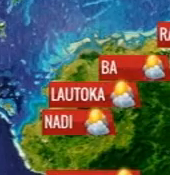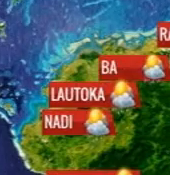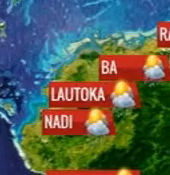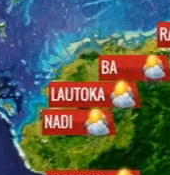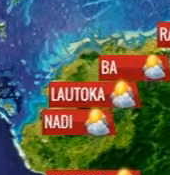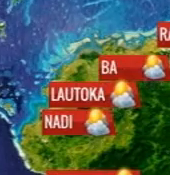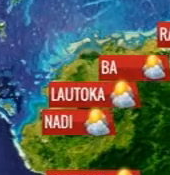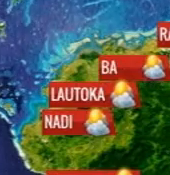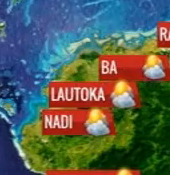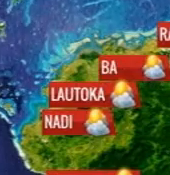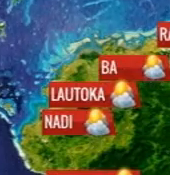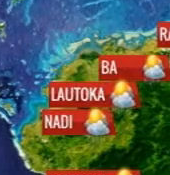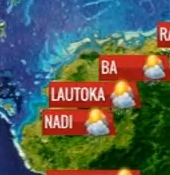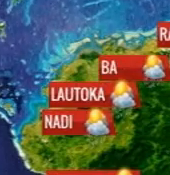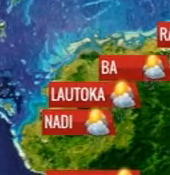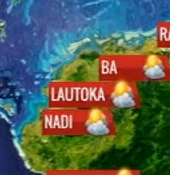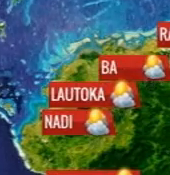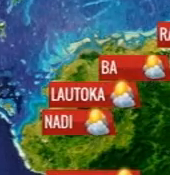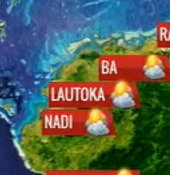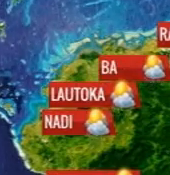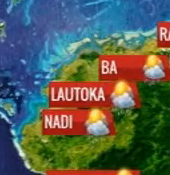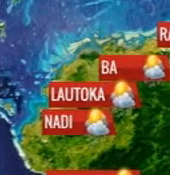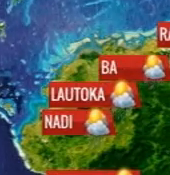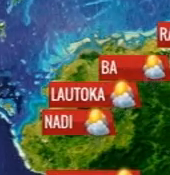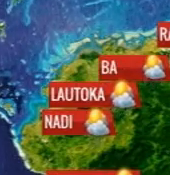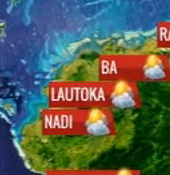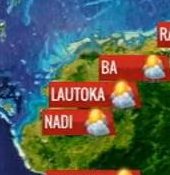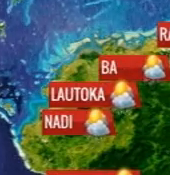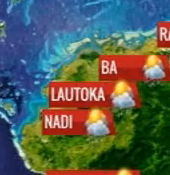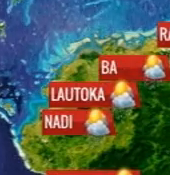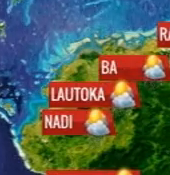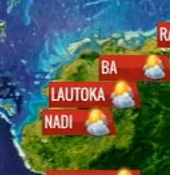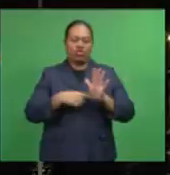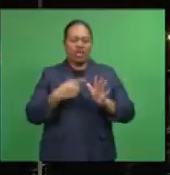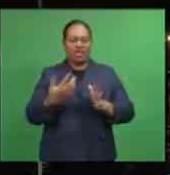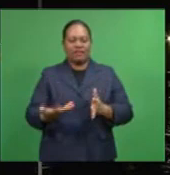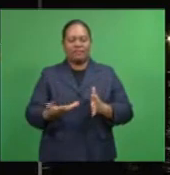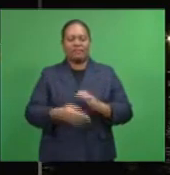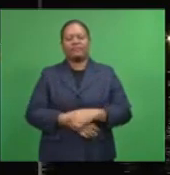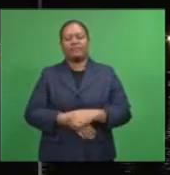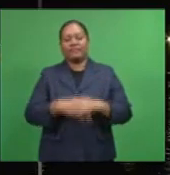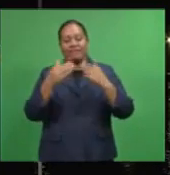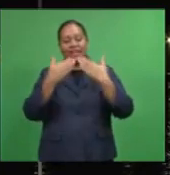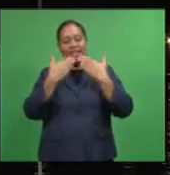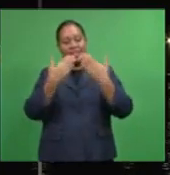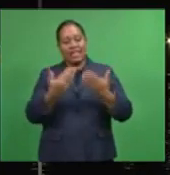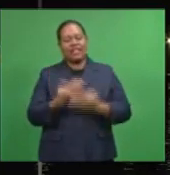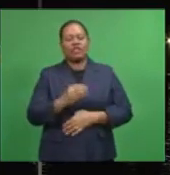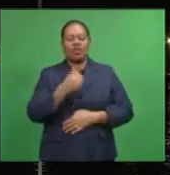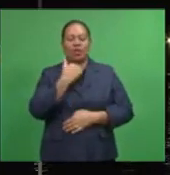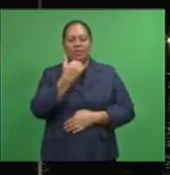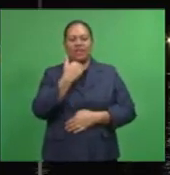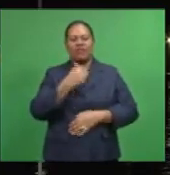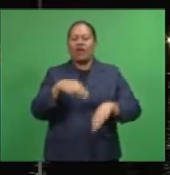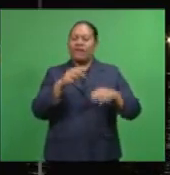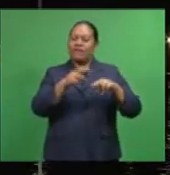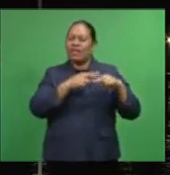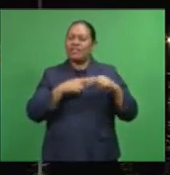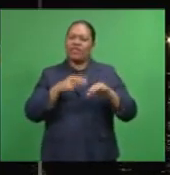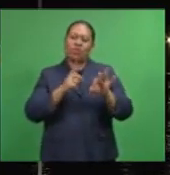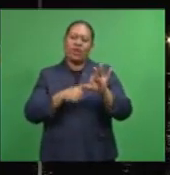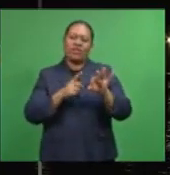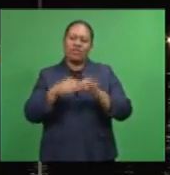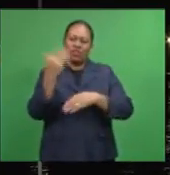Anyways, that's all the weather news from here. It's back to Jackie. Thanks so much for that, Angie. In Fiji on Pulse tonight, we